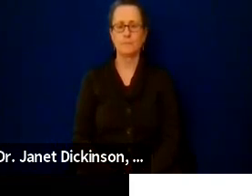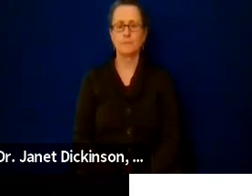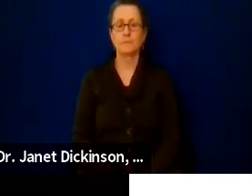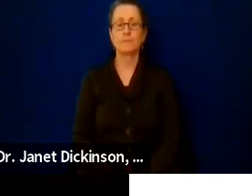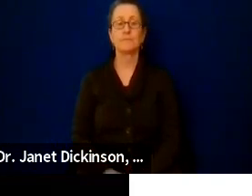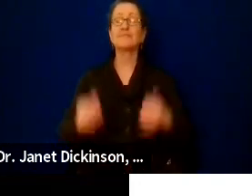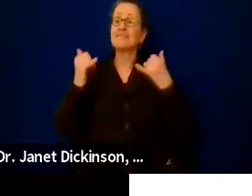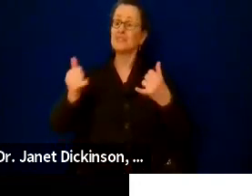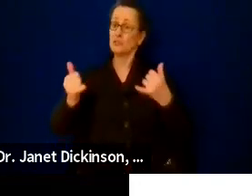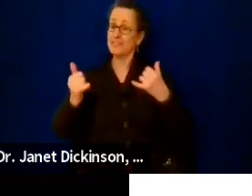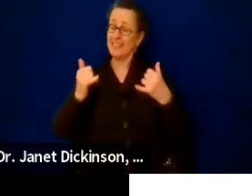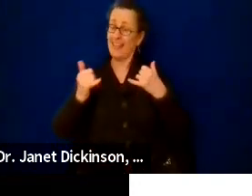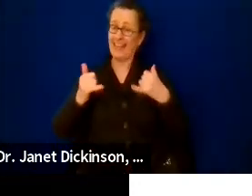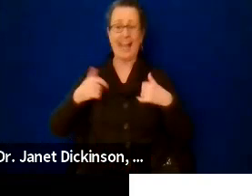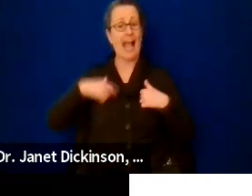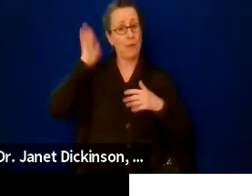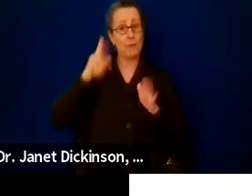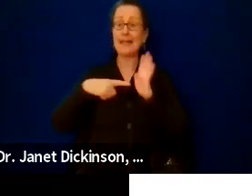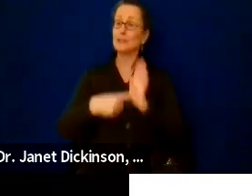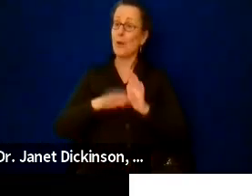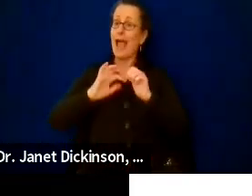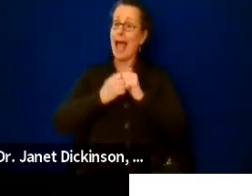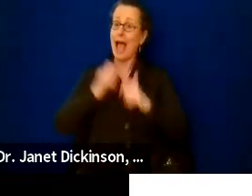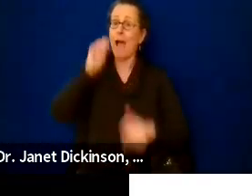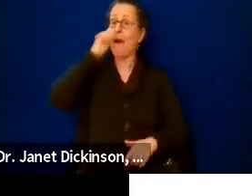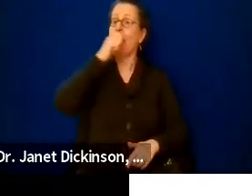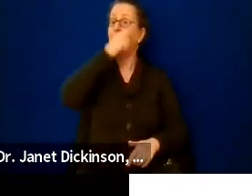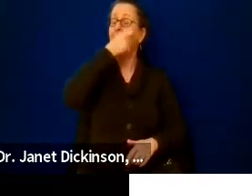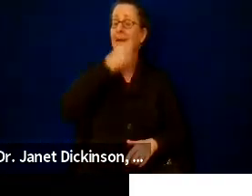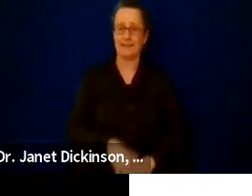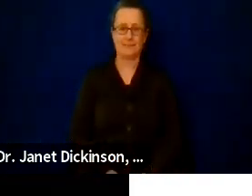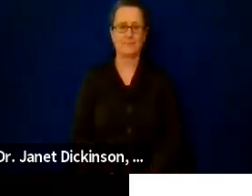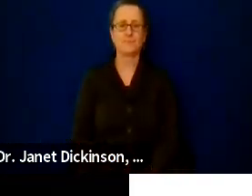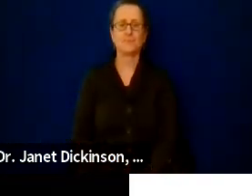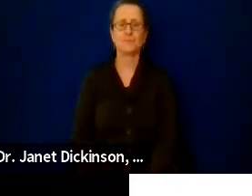Today I'm going to show you how to do a nasal swab.